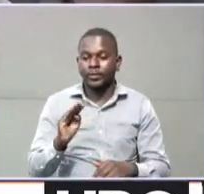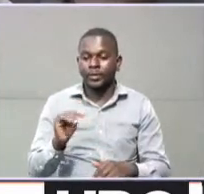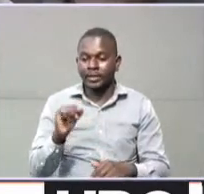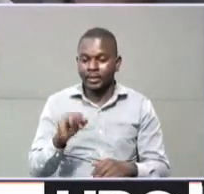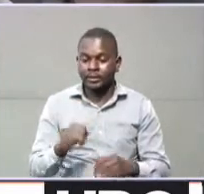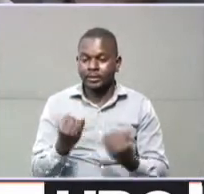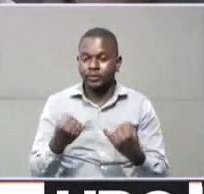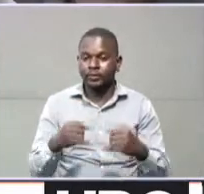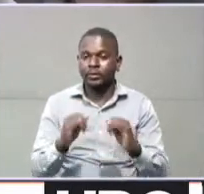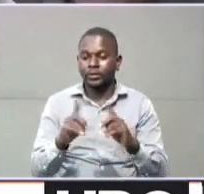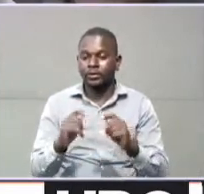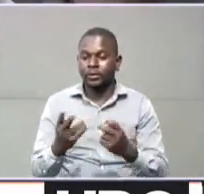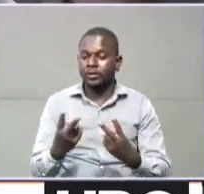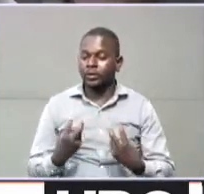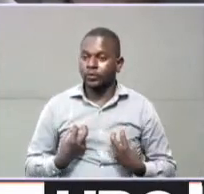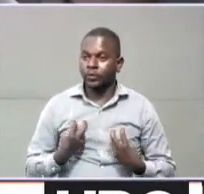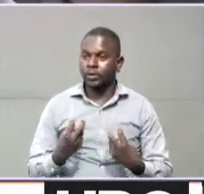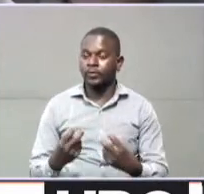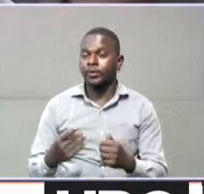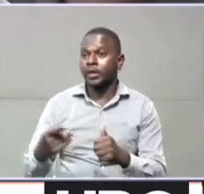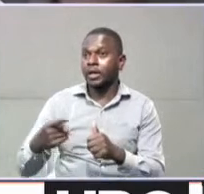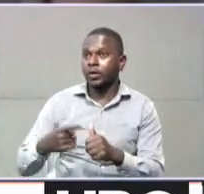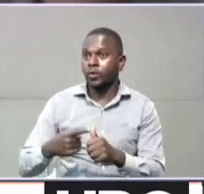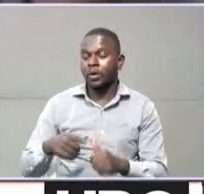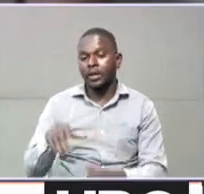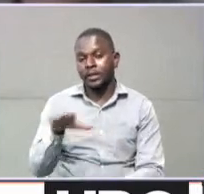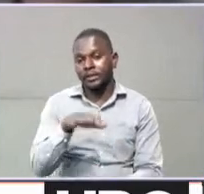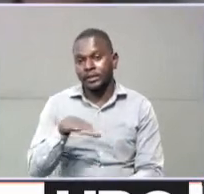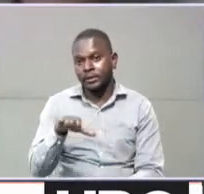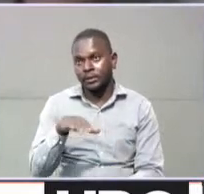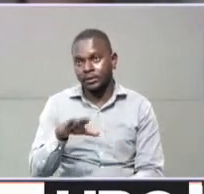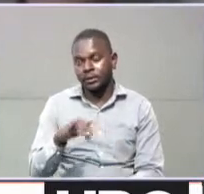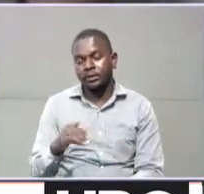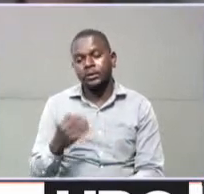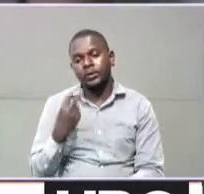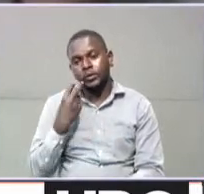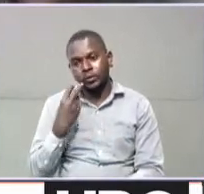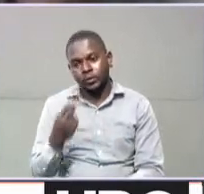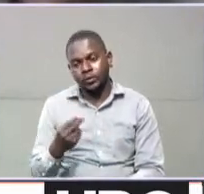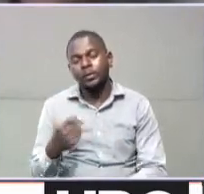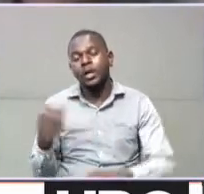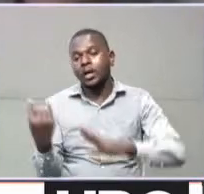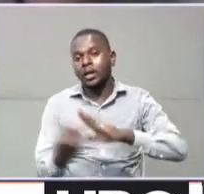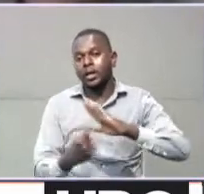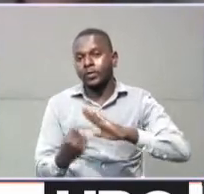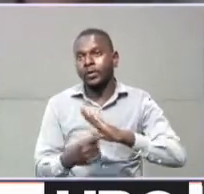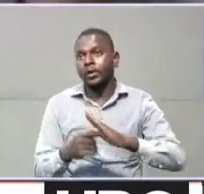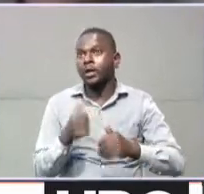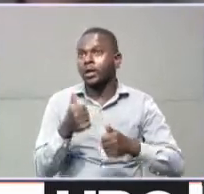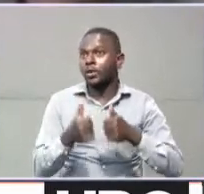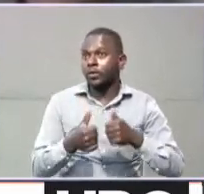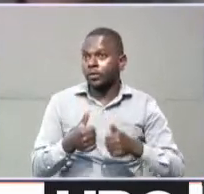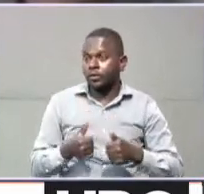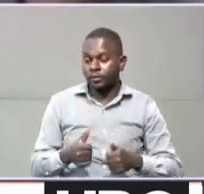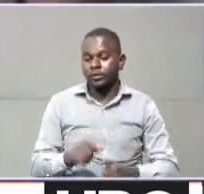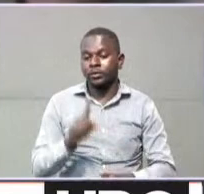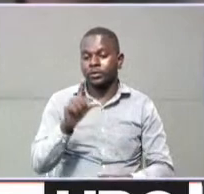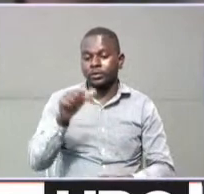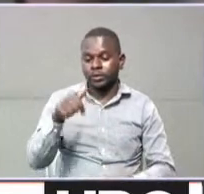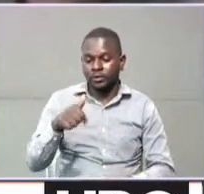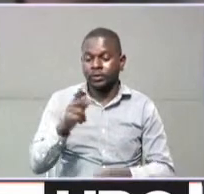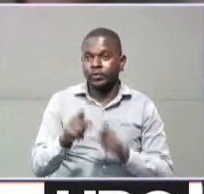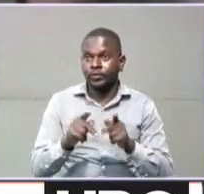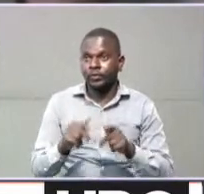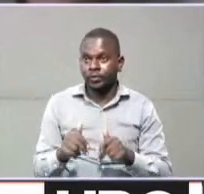team traveled to aurora city on the to establish the circumstances under which the 17 people